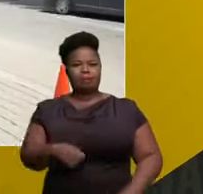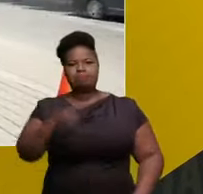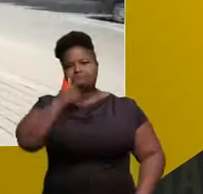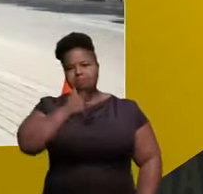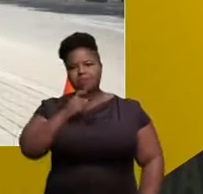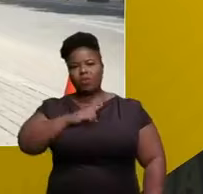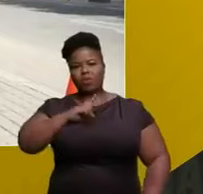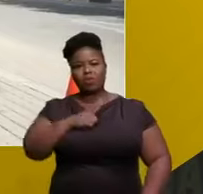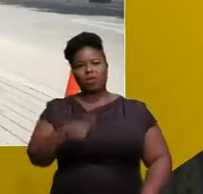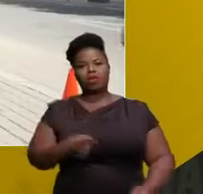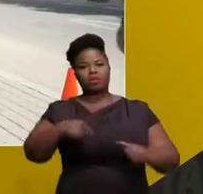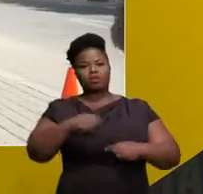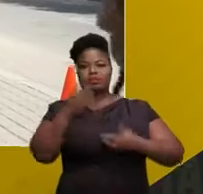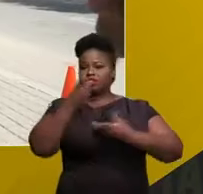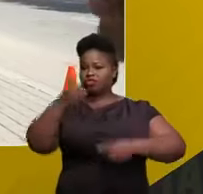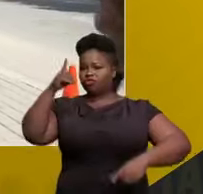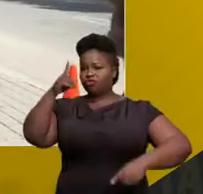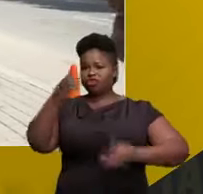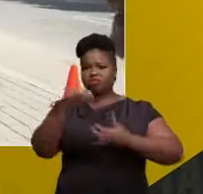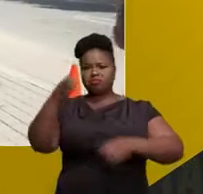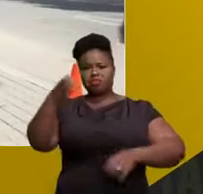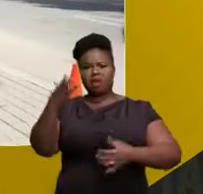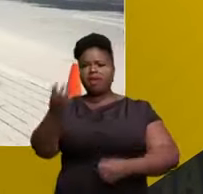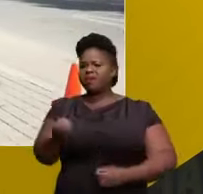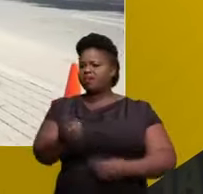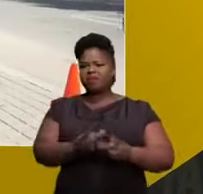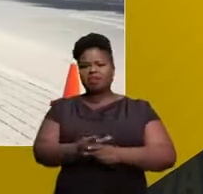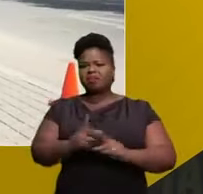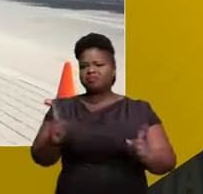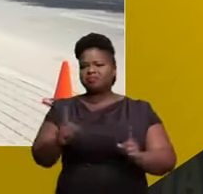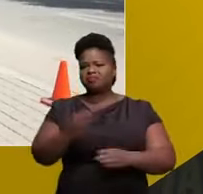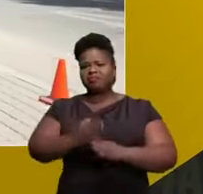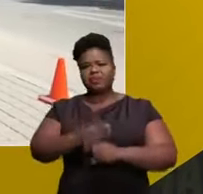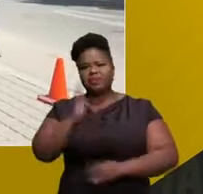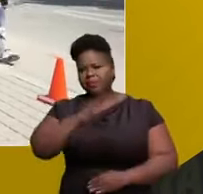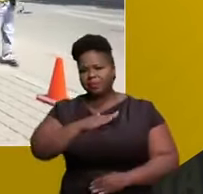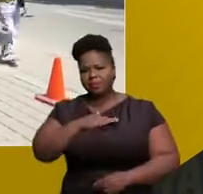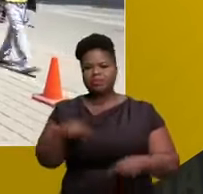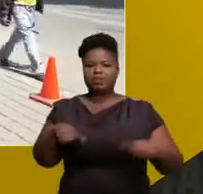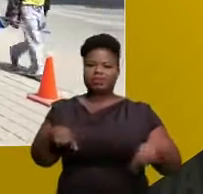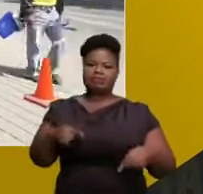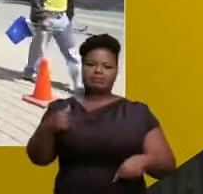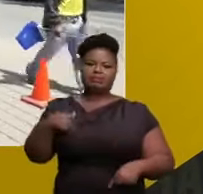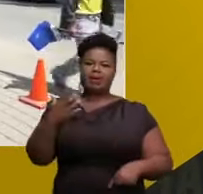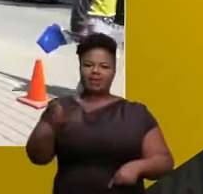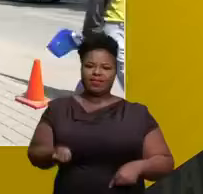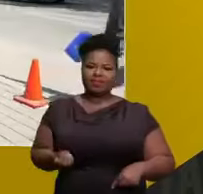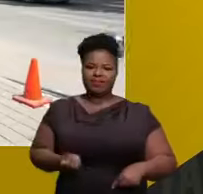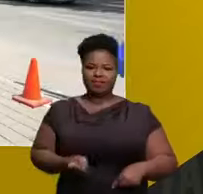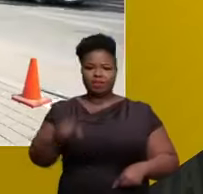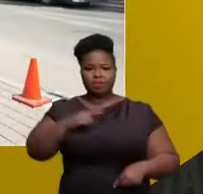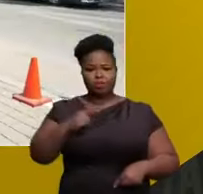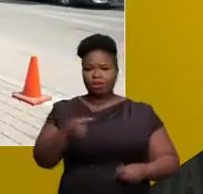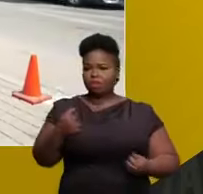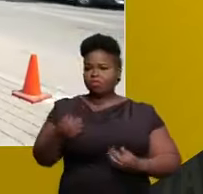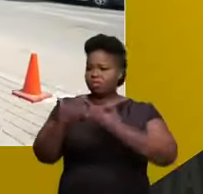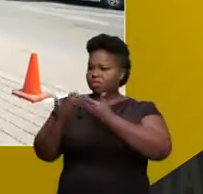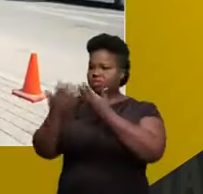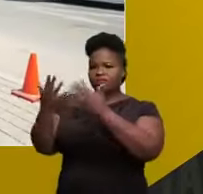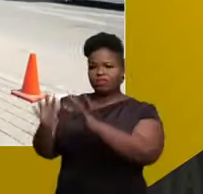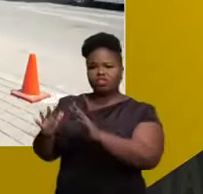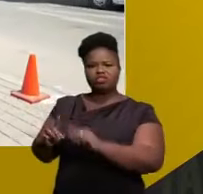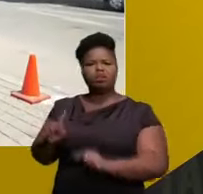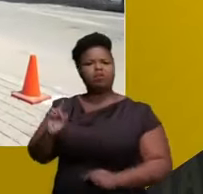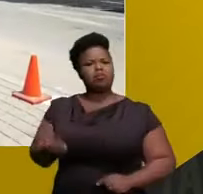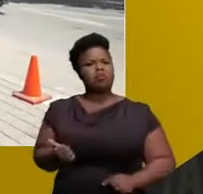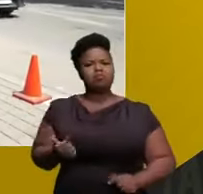that we have degrees, we have diplomas, but there are no jobs. That's my fear too, that I might go to school, but after school, what